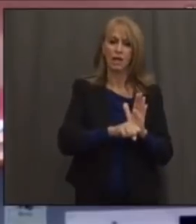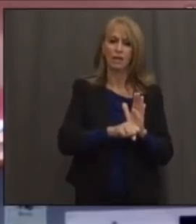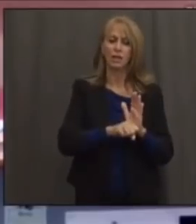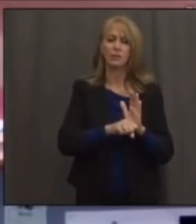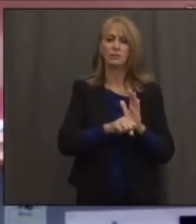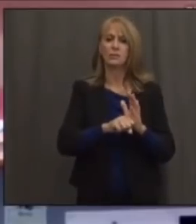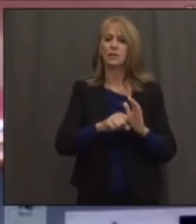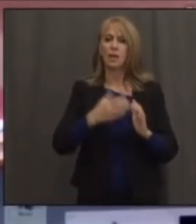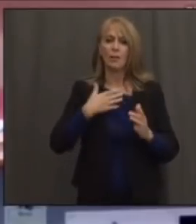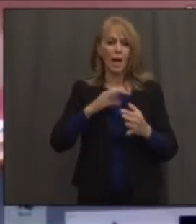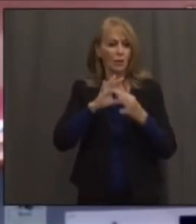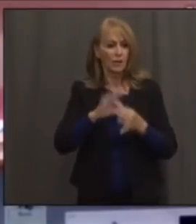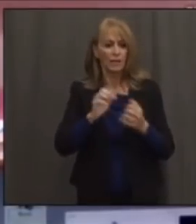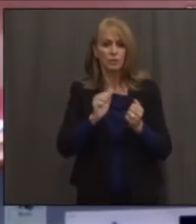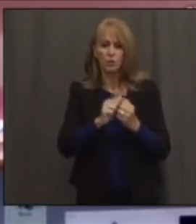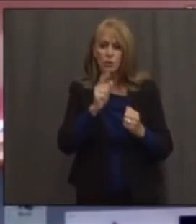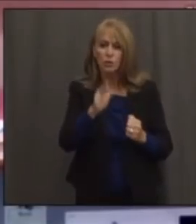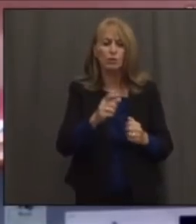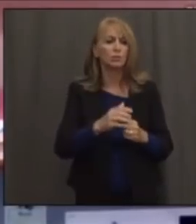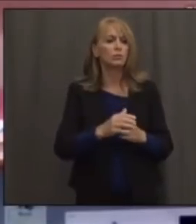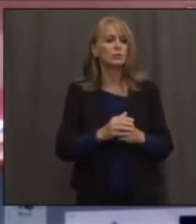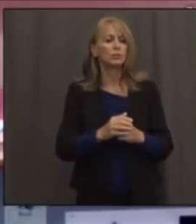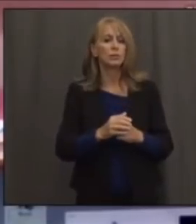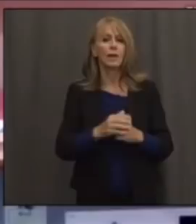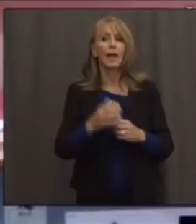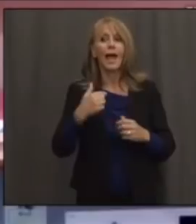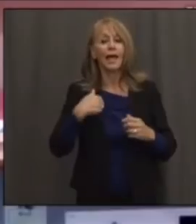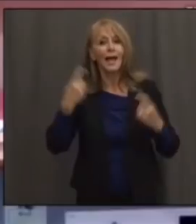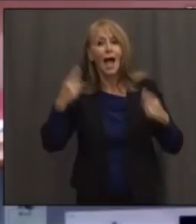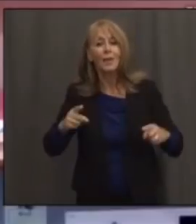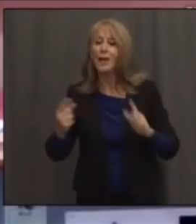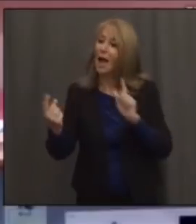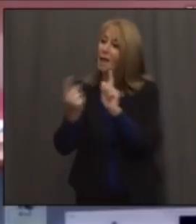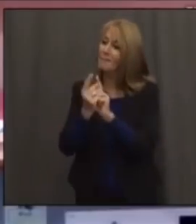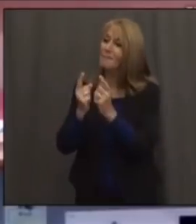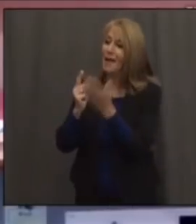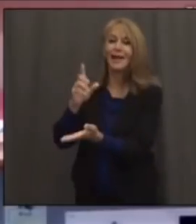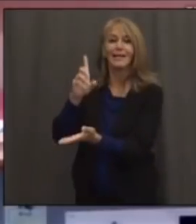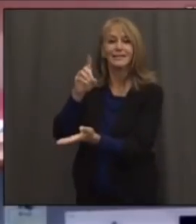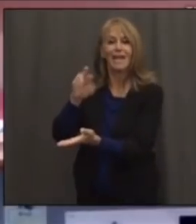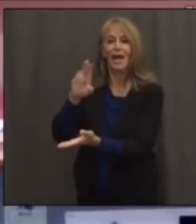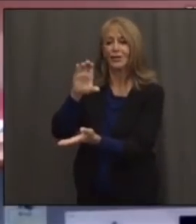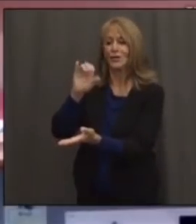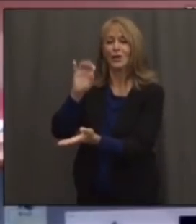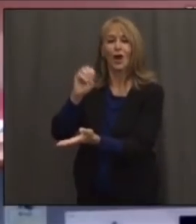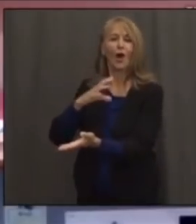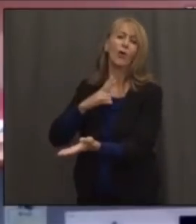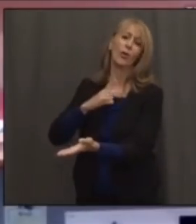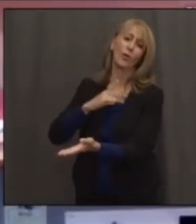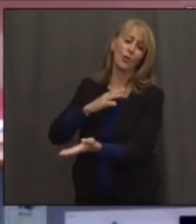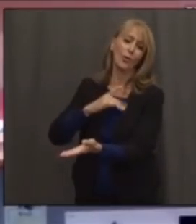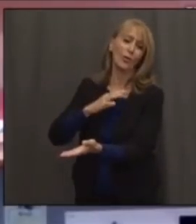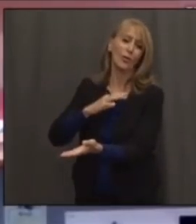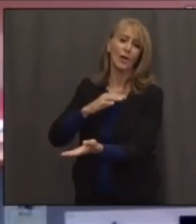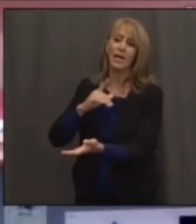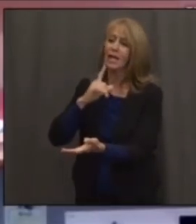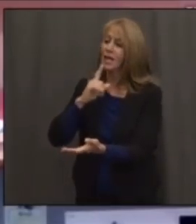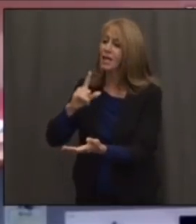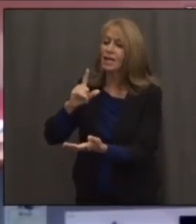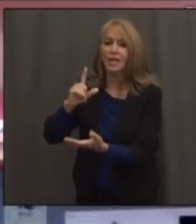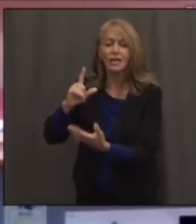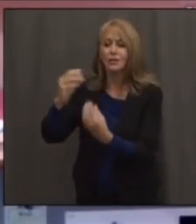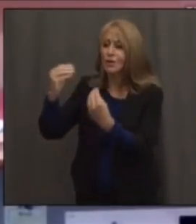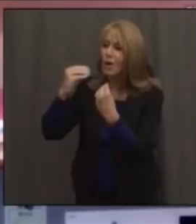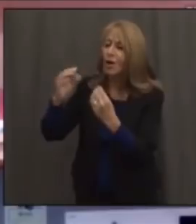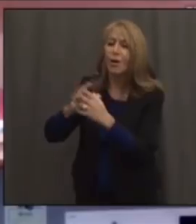my relationship with you. And the fact that I got to meet Albert Coe through this whole process just has enlightened me in so many